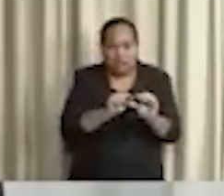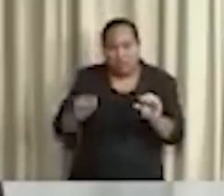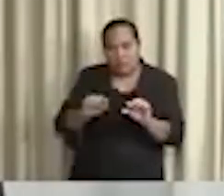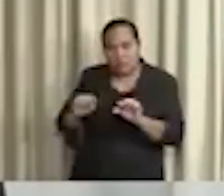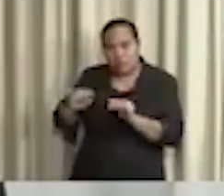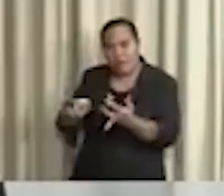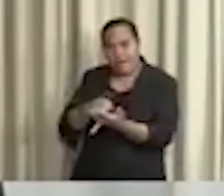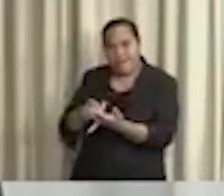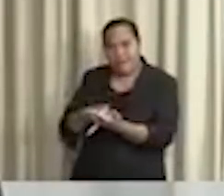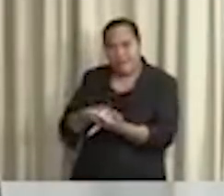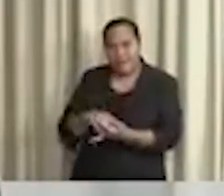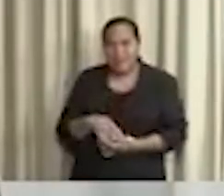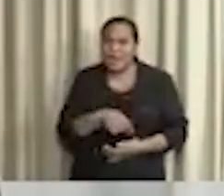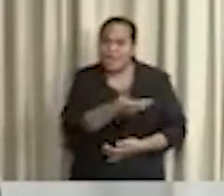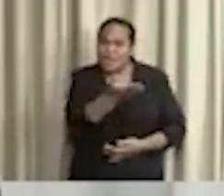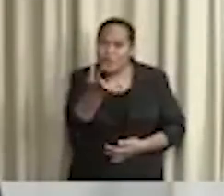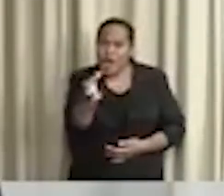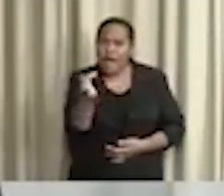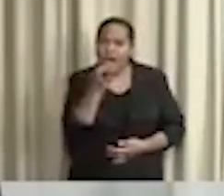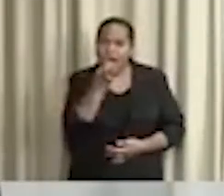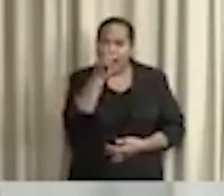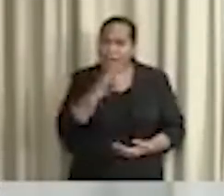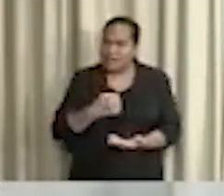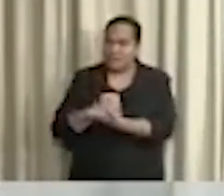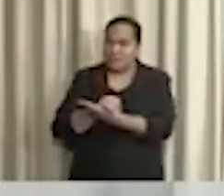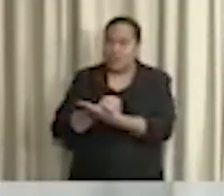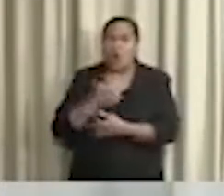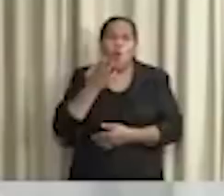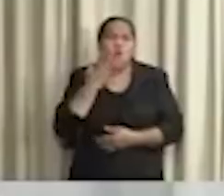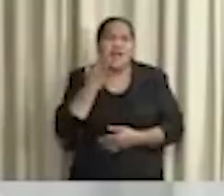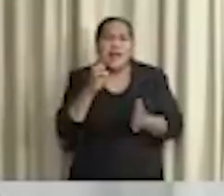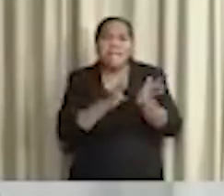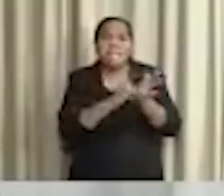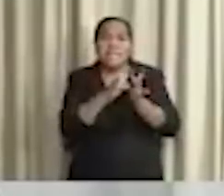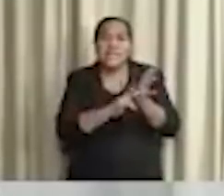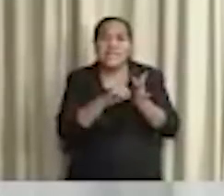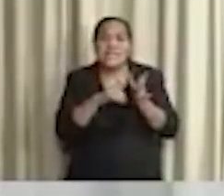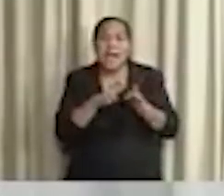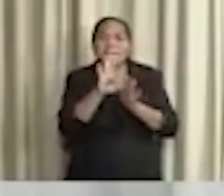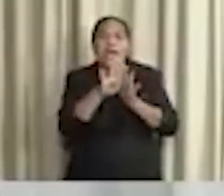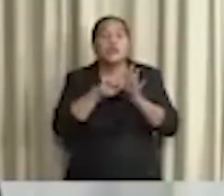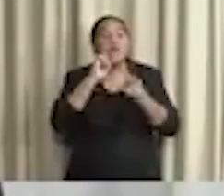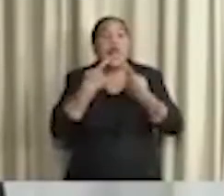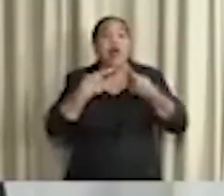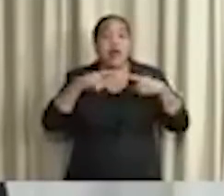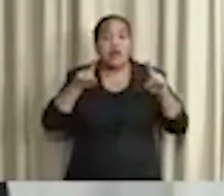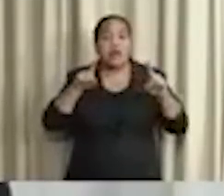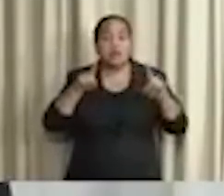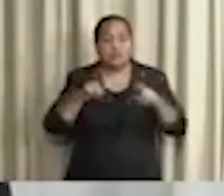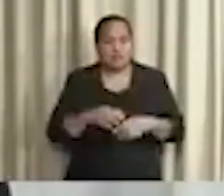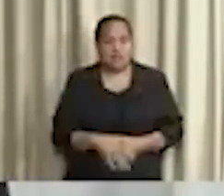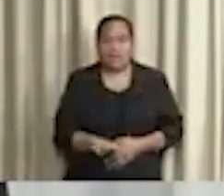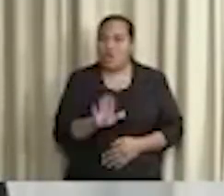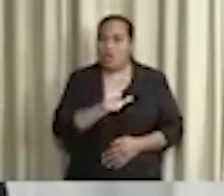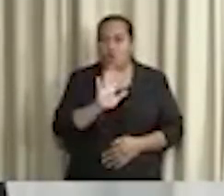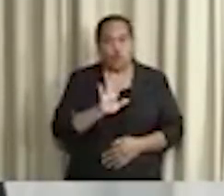You'll note that some of you had asked me about when the mini budget will be announced. There will not be